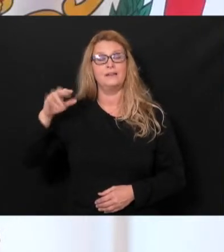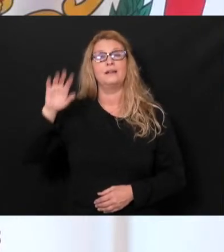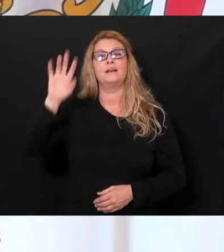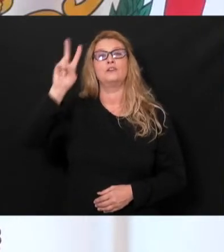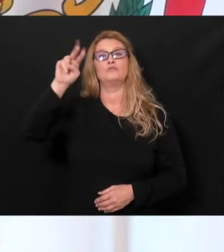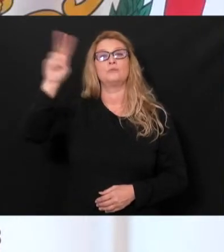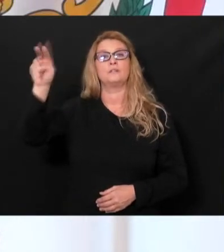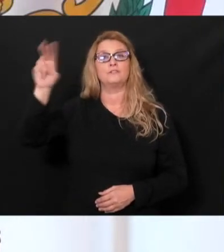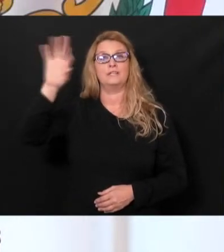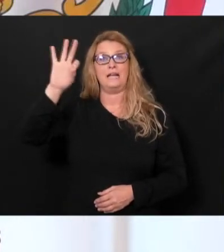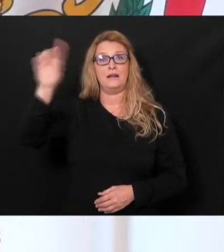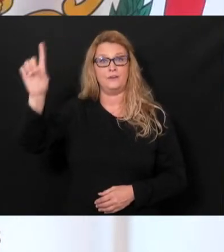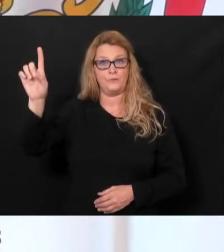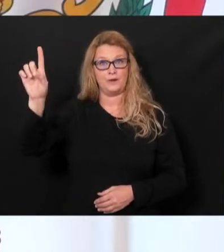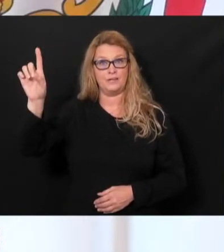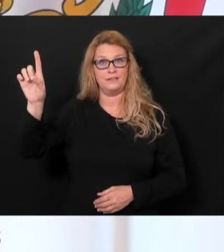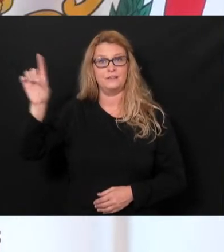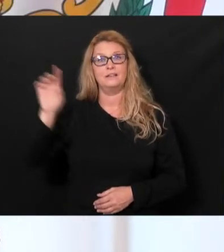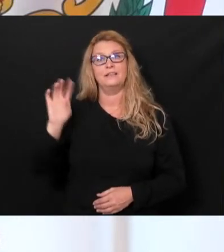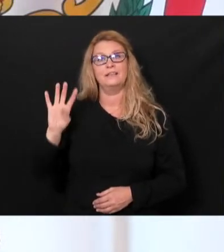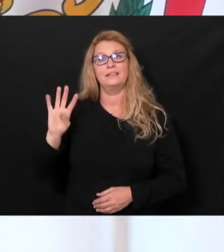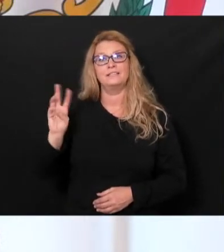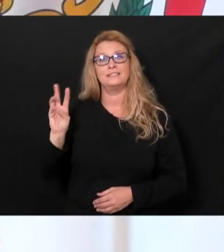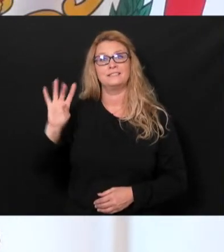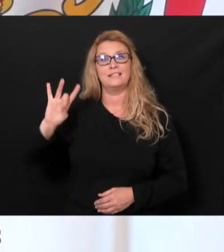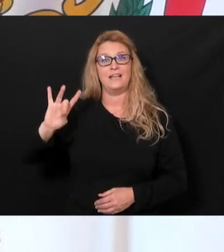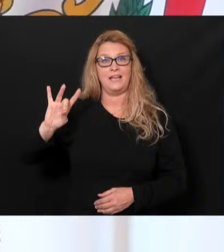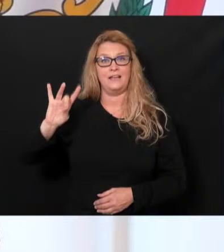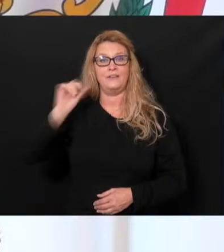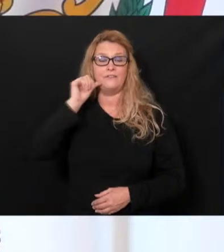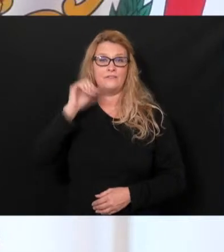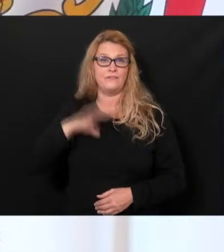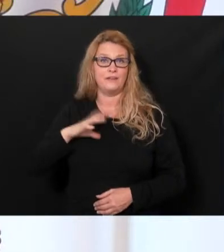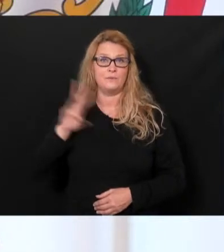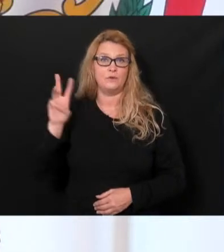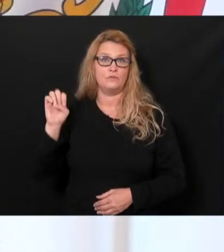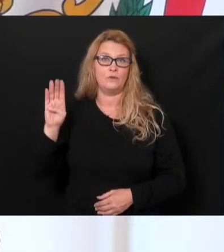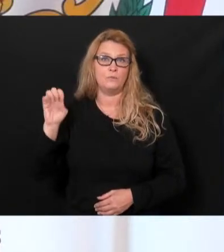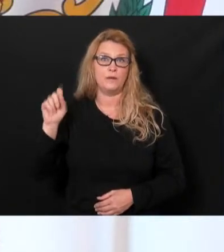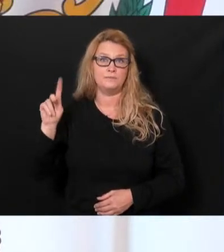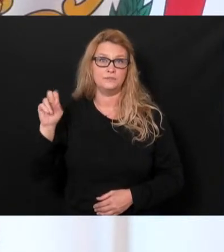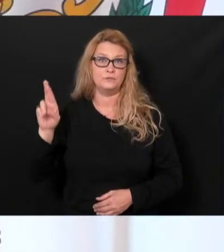the 2,291st death is a 68-year-old female from Webster County.